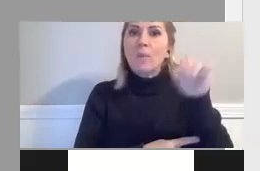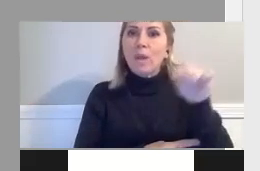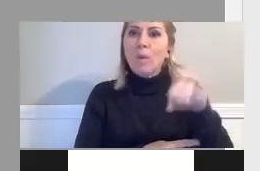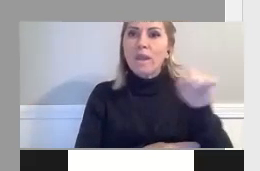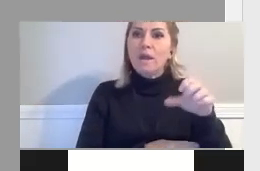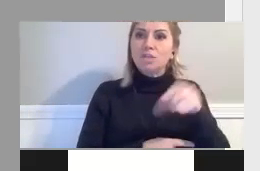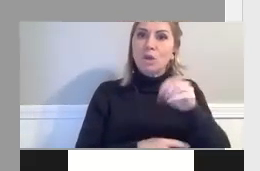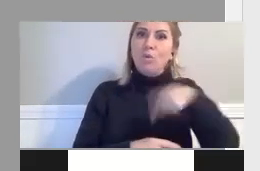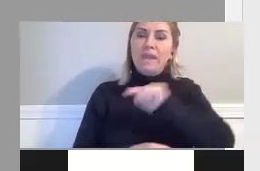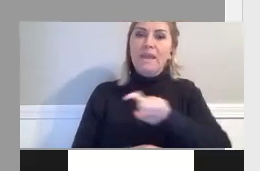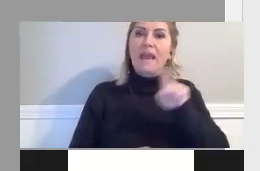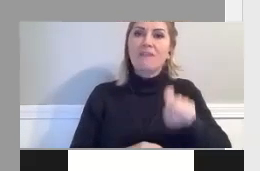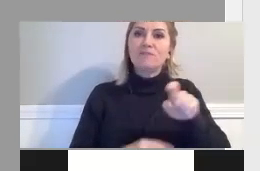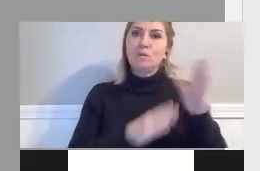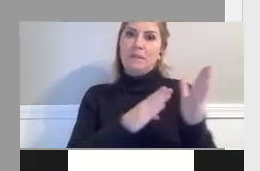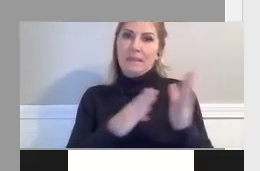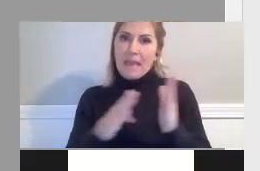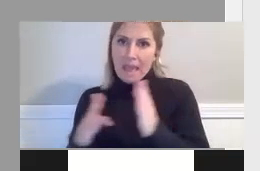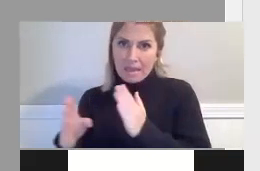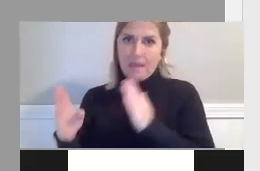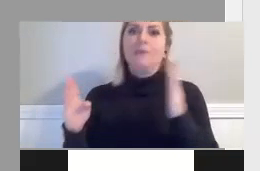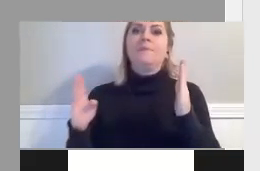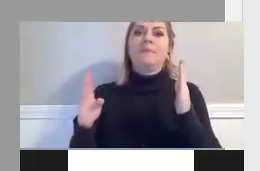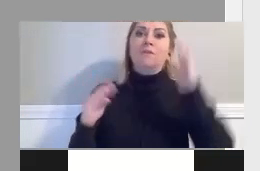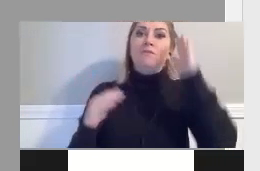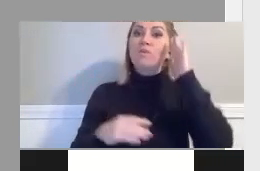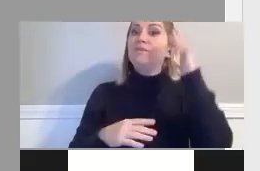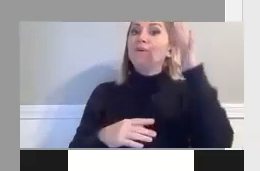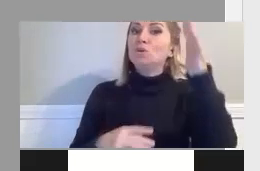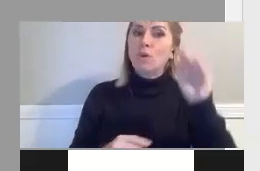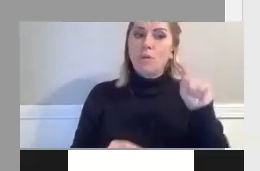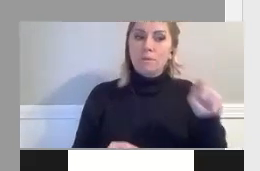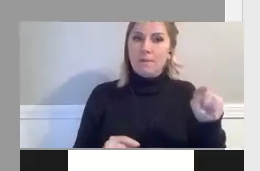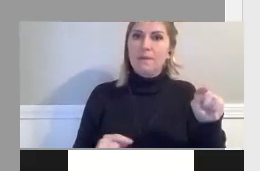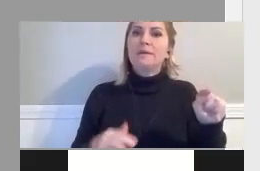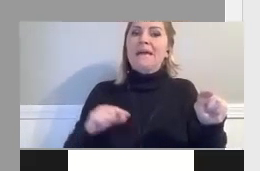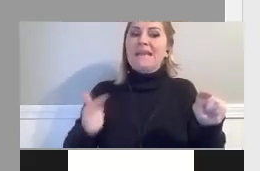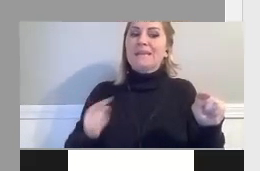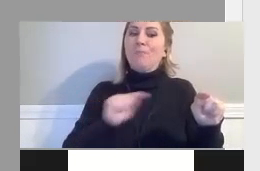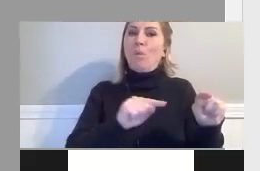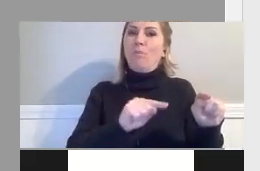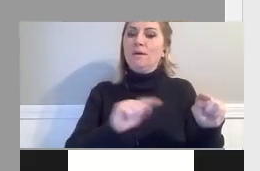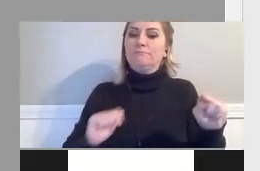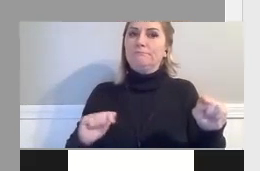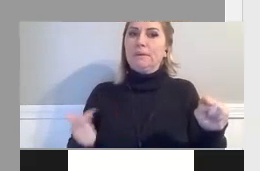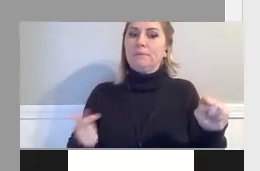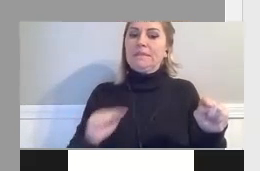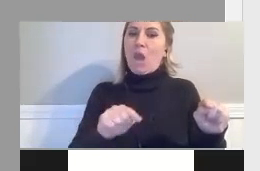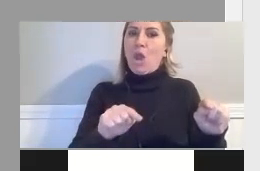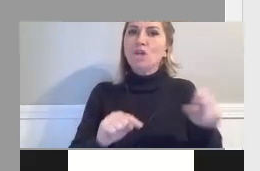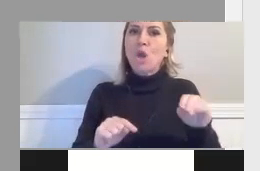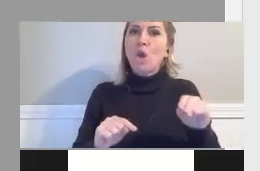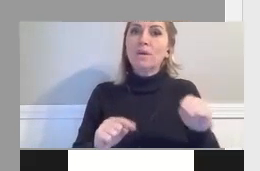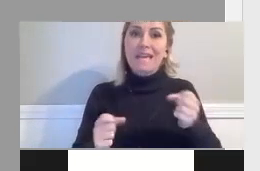plan across multiple stages in the future to get you a win, similar to chess or whatever. So you can play